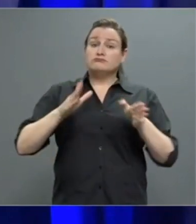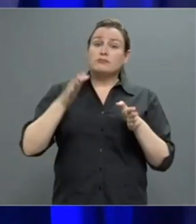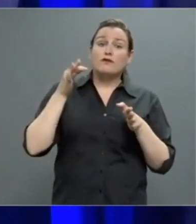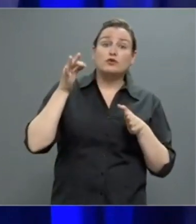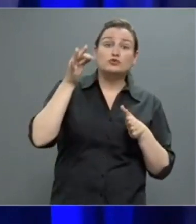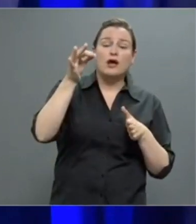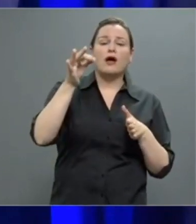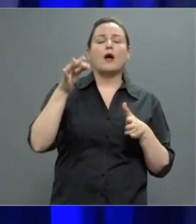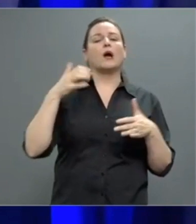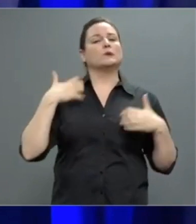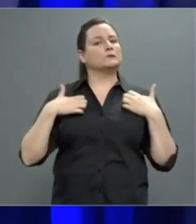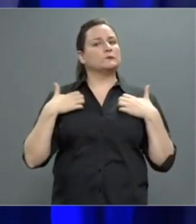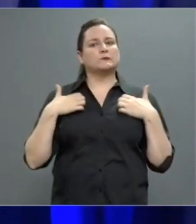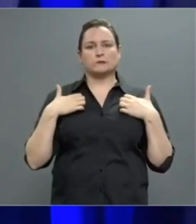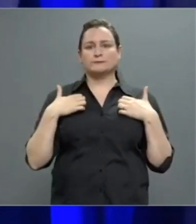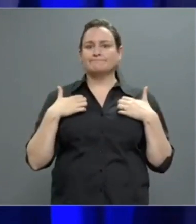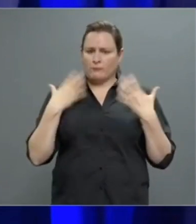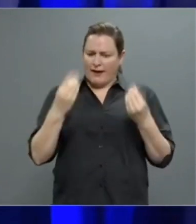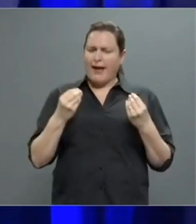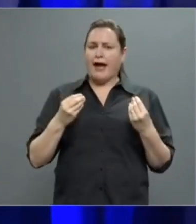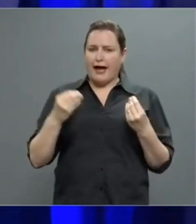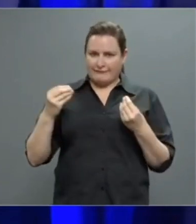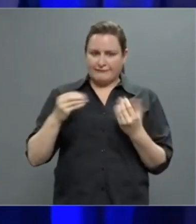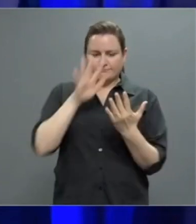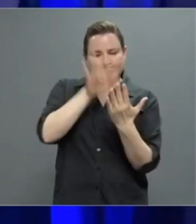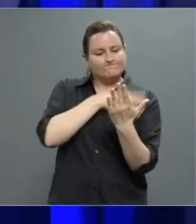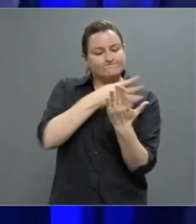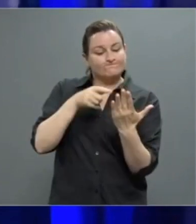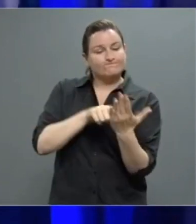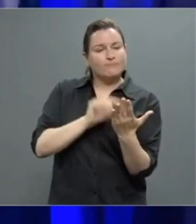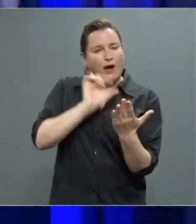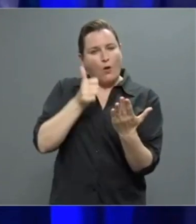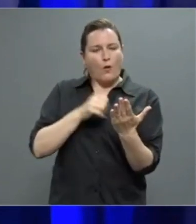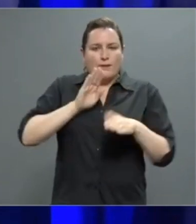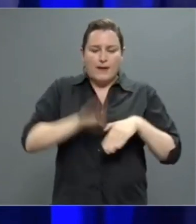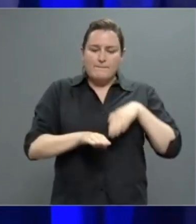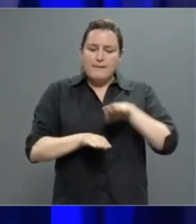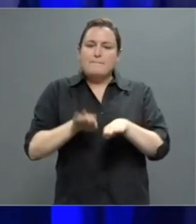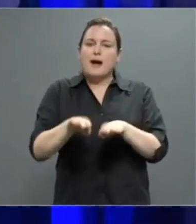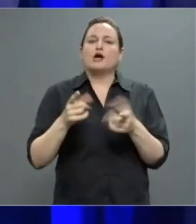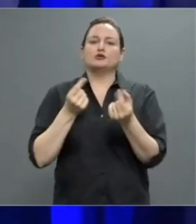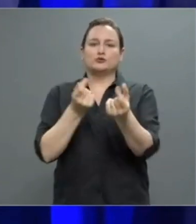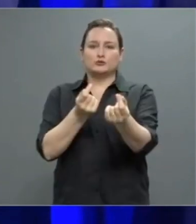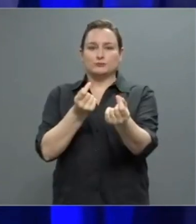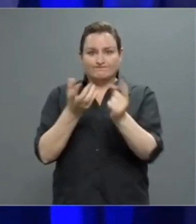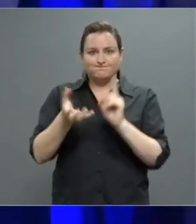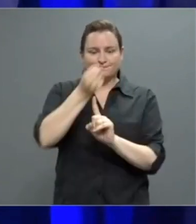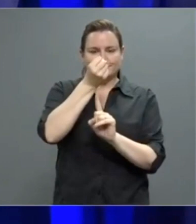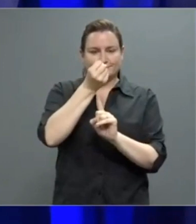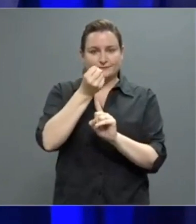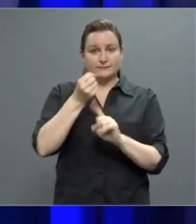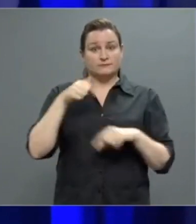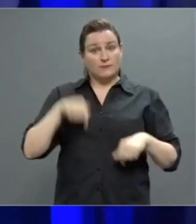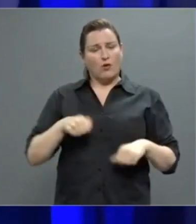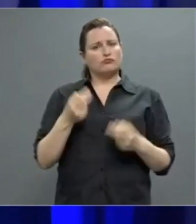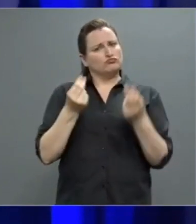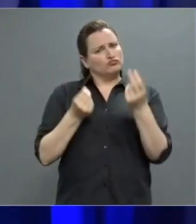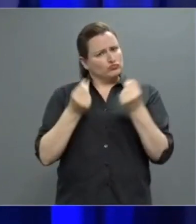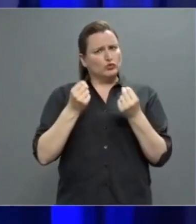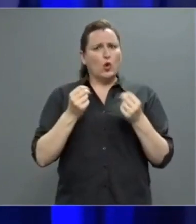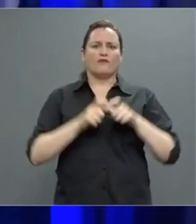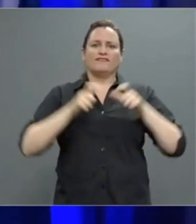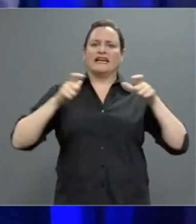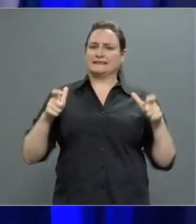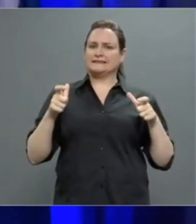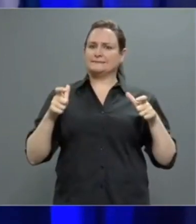journey towards this new horizon of hope. Together, we must build a new majority in South African politics, with the DA